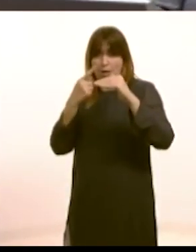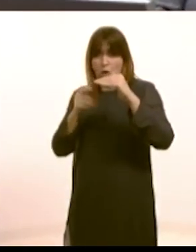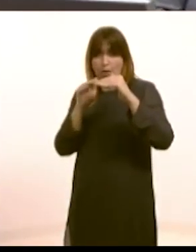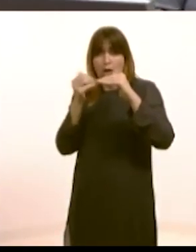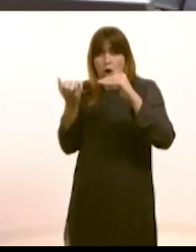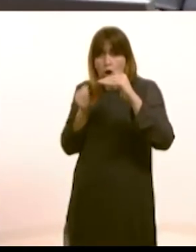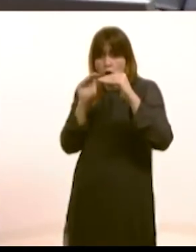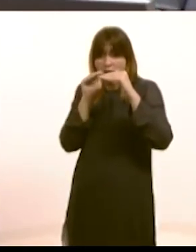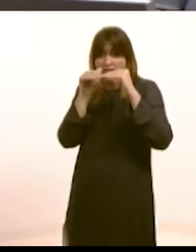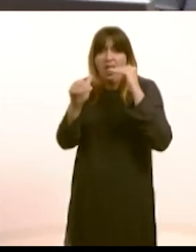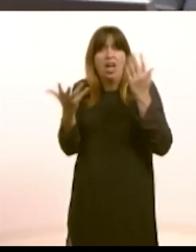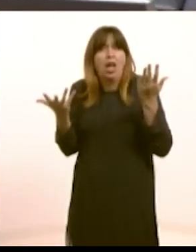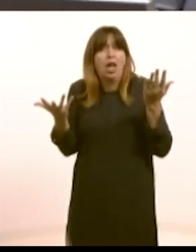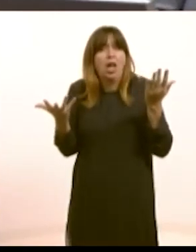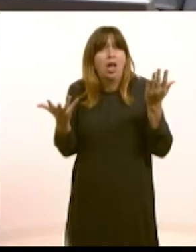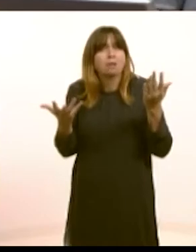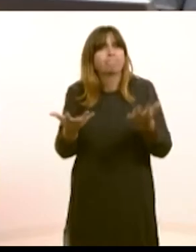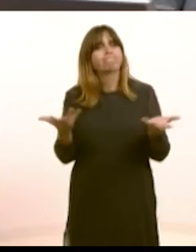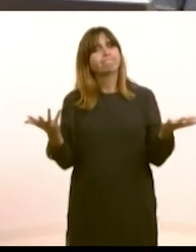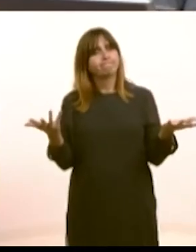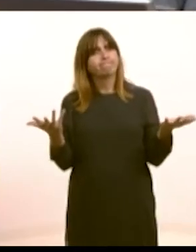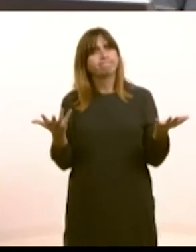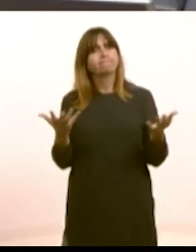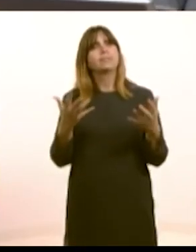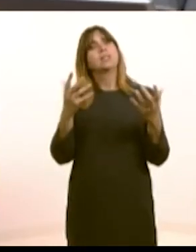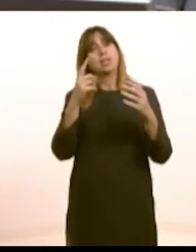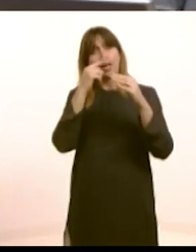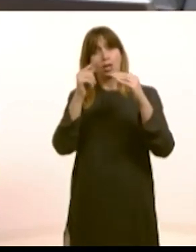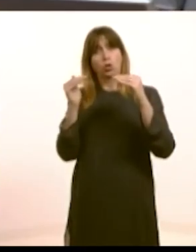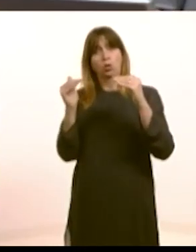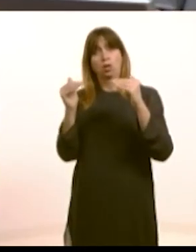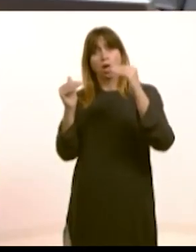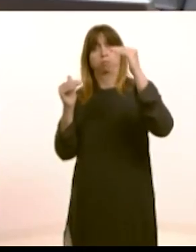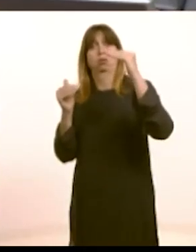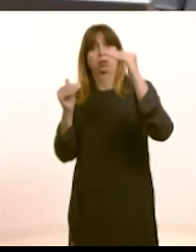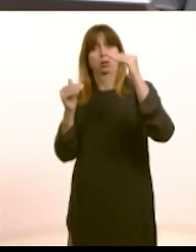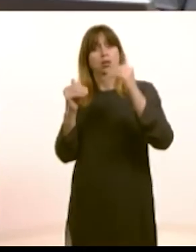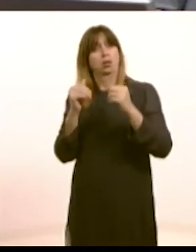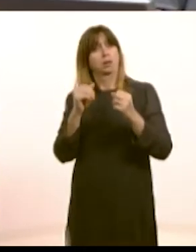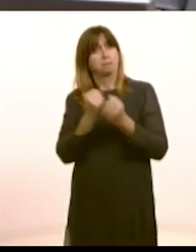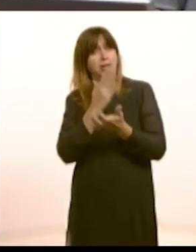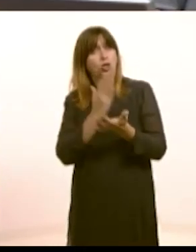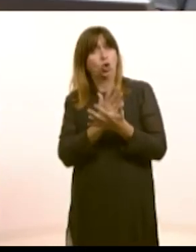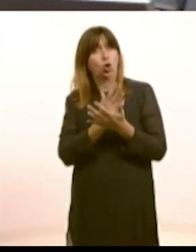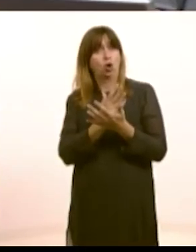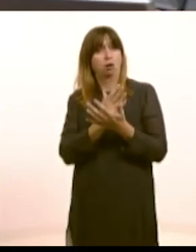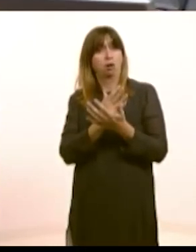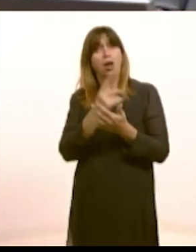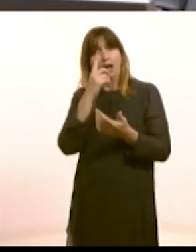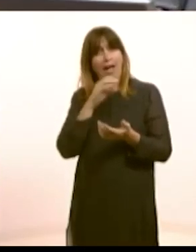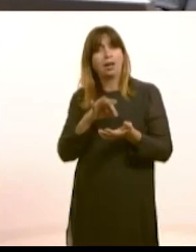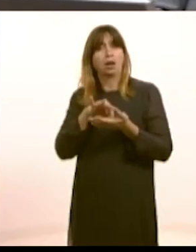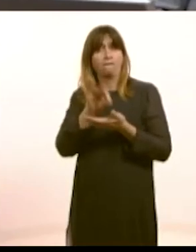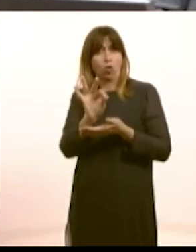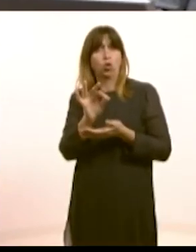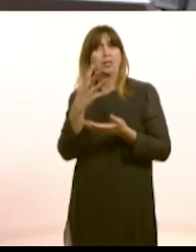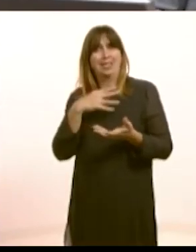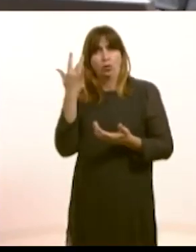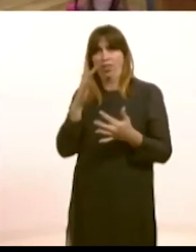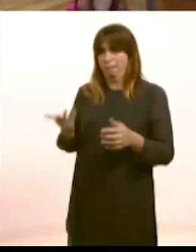government have to raise the rate relief threshold and ensure that rate relief has an affordability